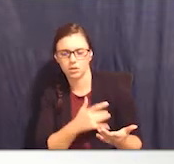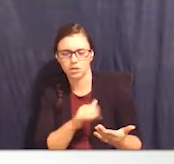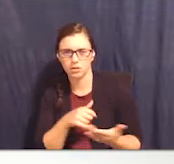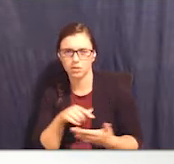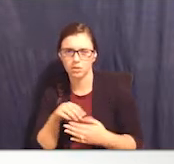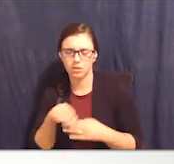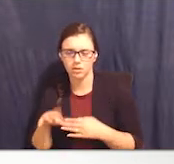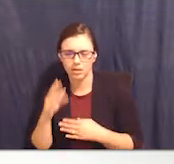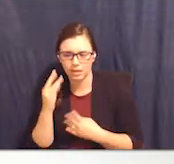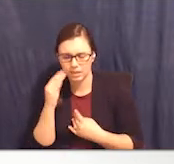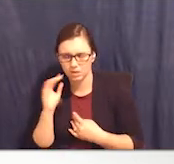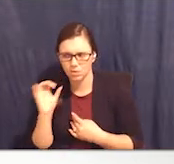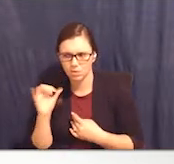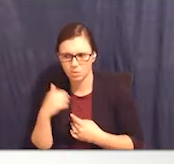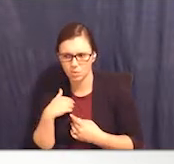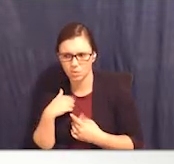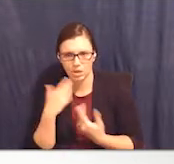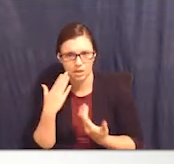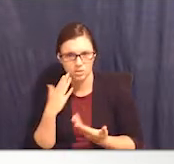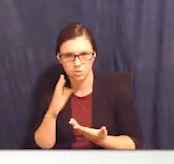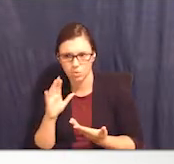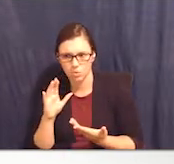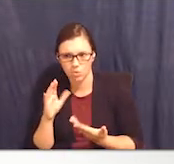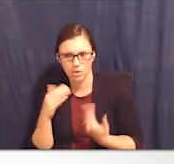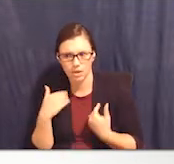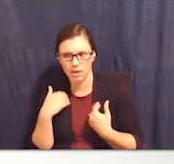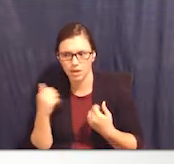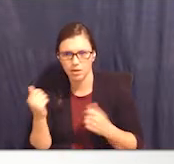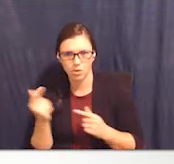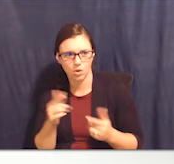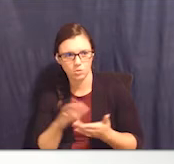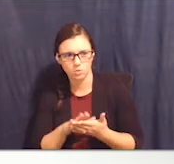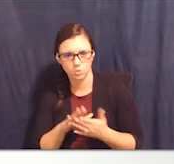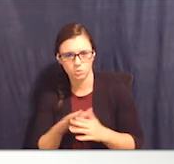for, leaving school an hour or two late if they want